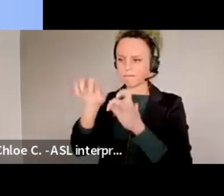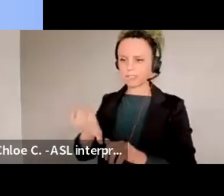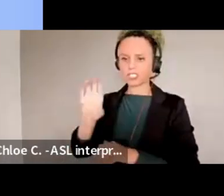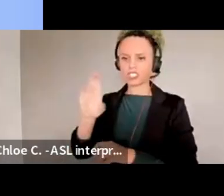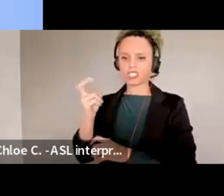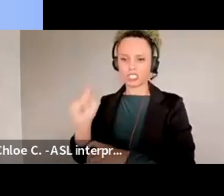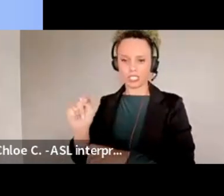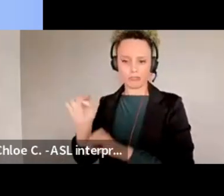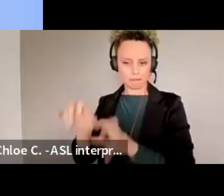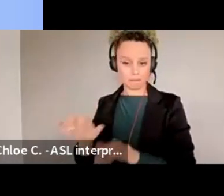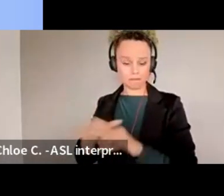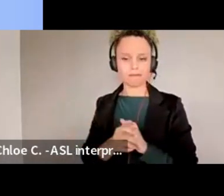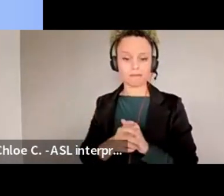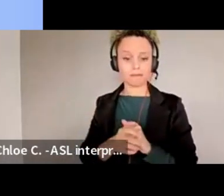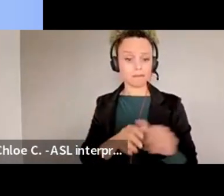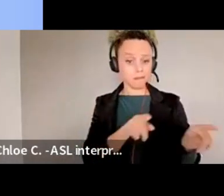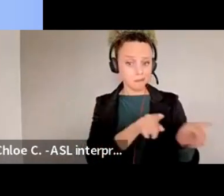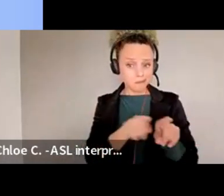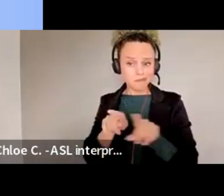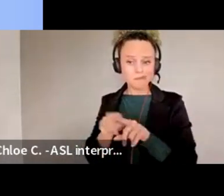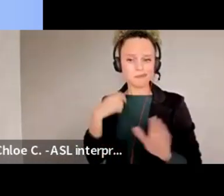disability.